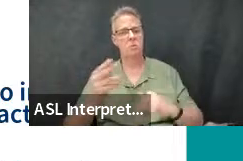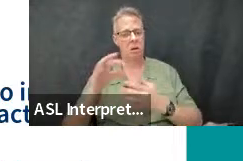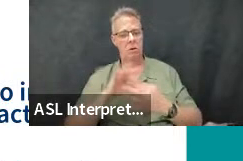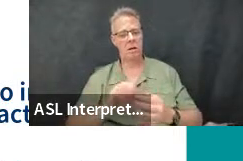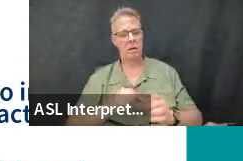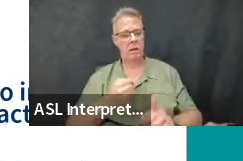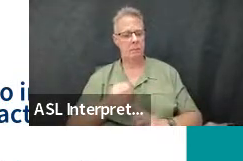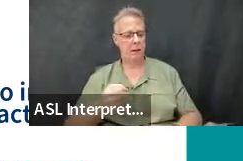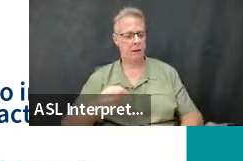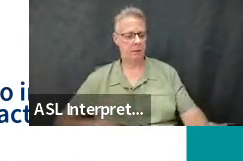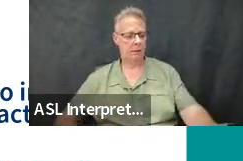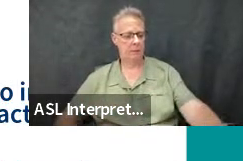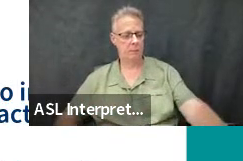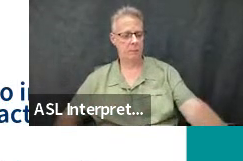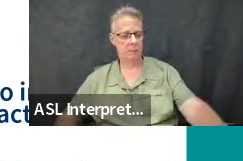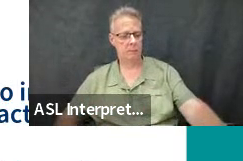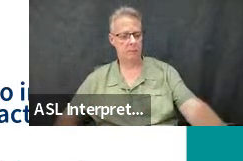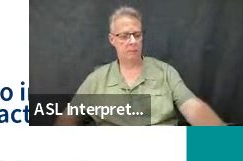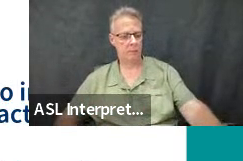impacts.